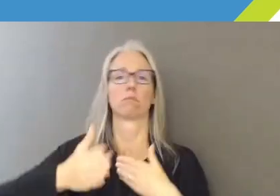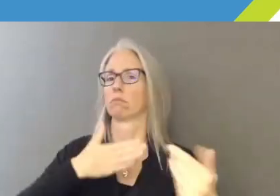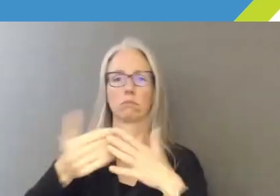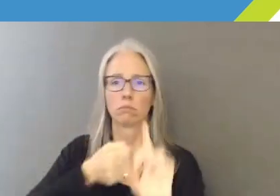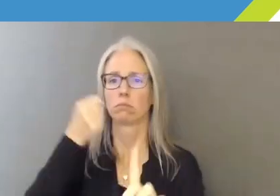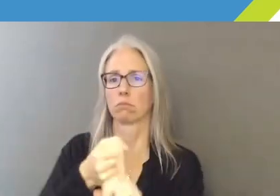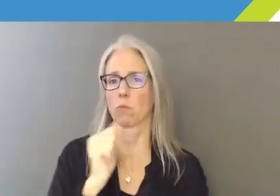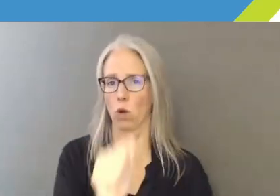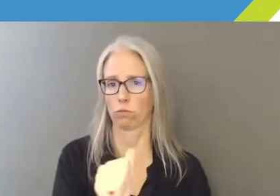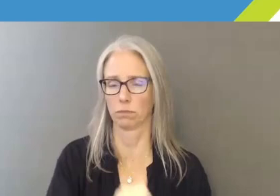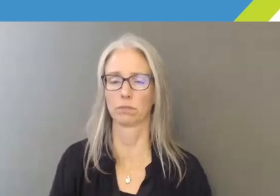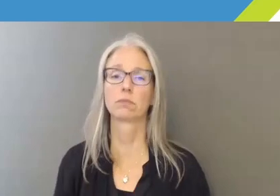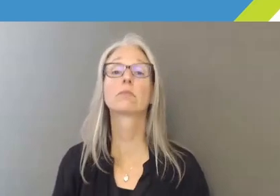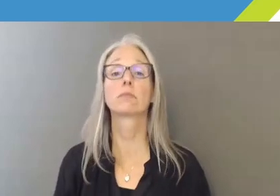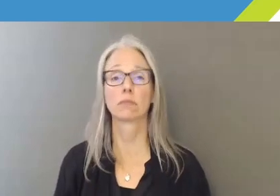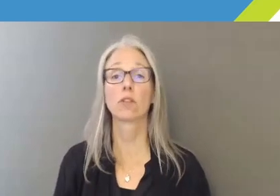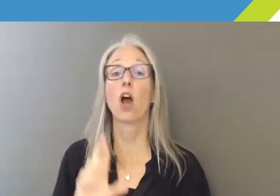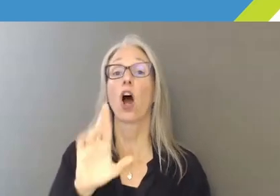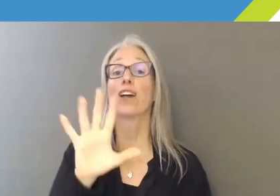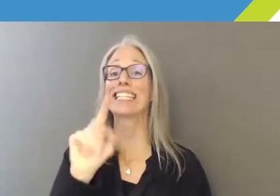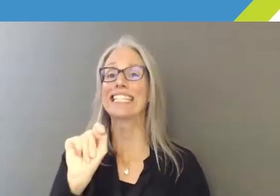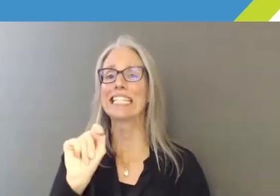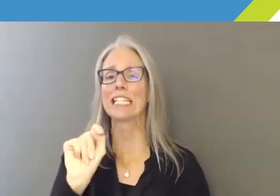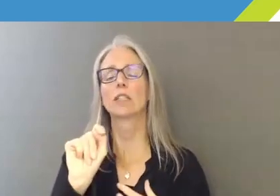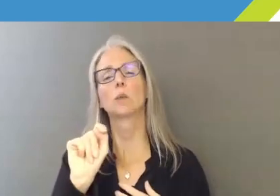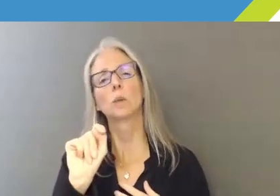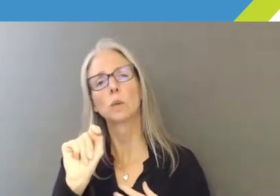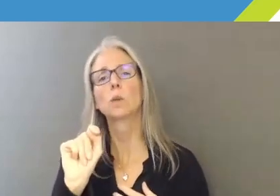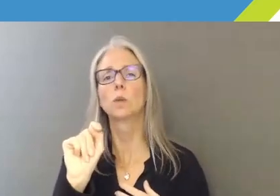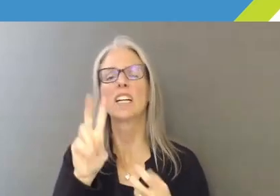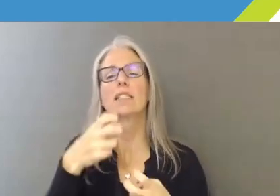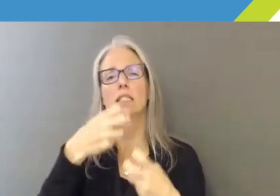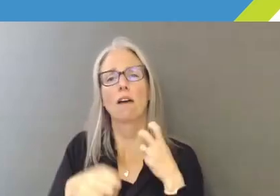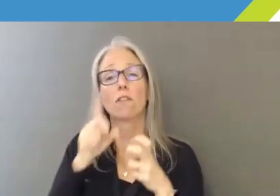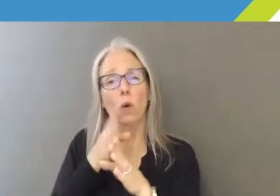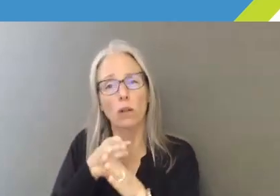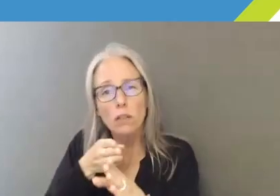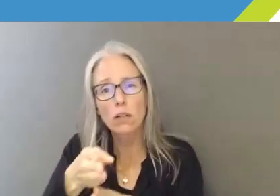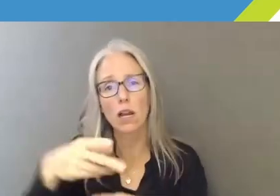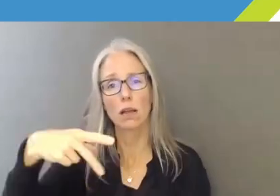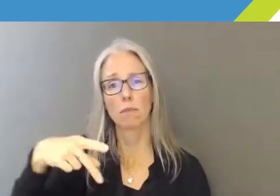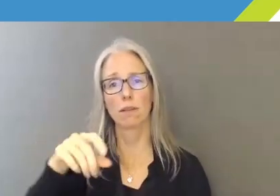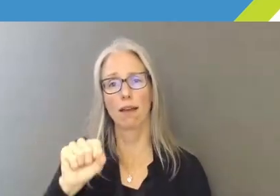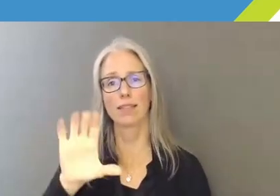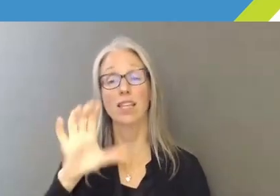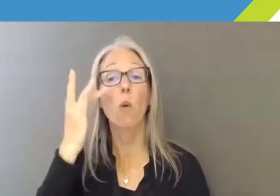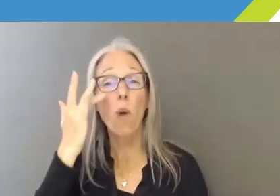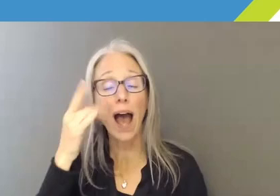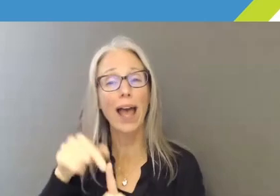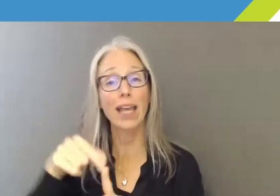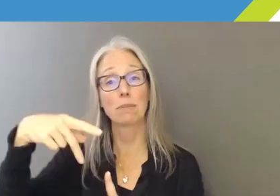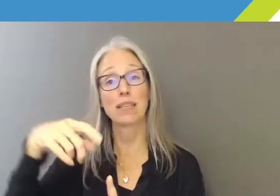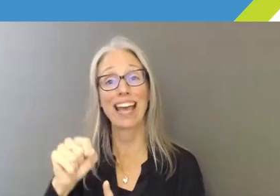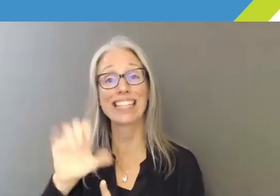as I've alluded to, RCTs are tough in PSC. They're tough for a disease that is rare, and that's especially the case